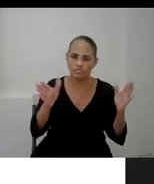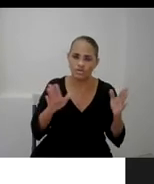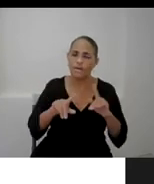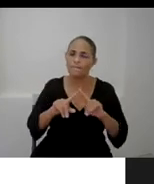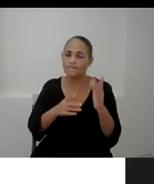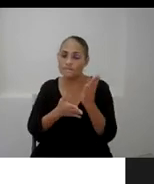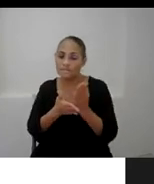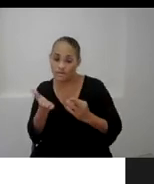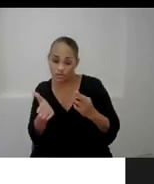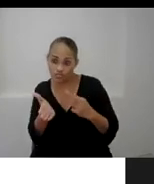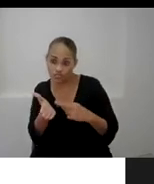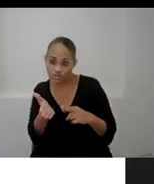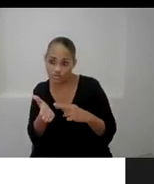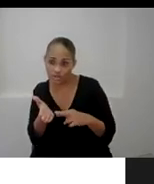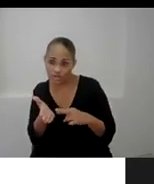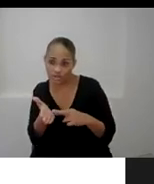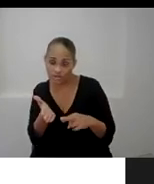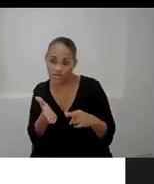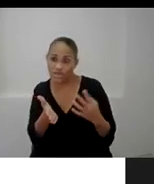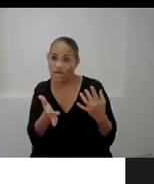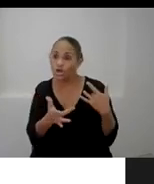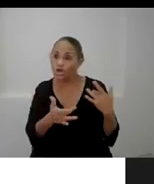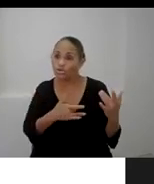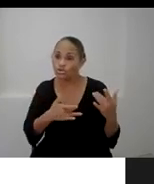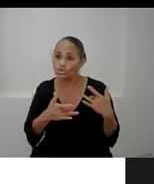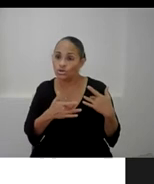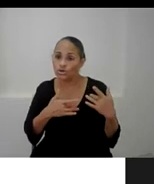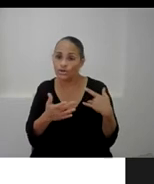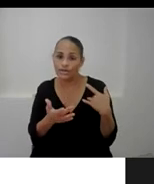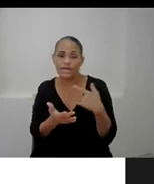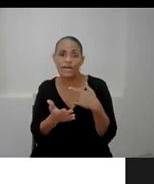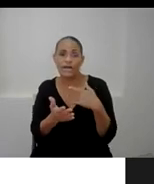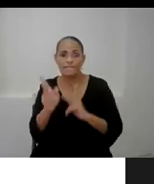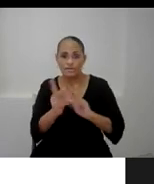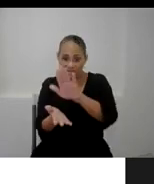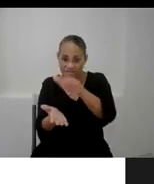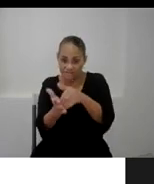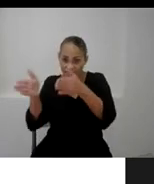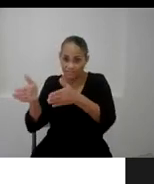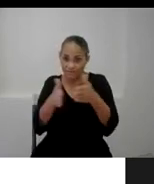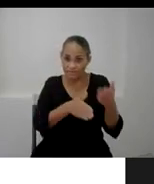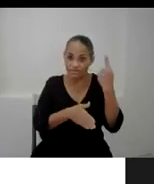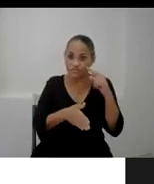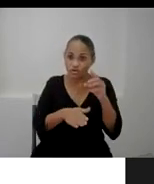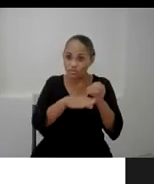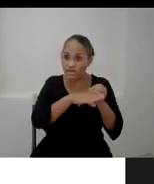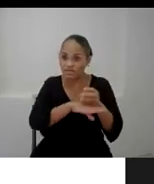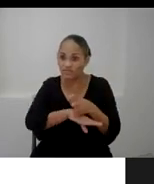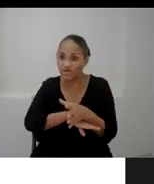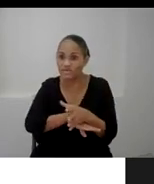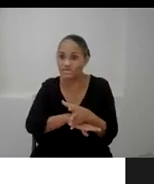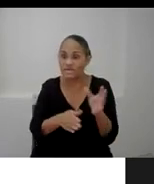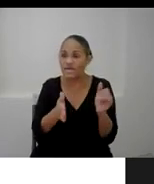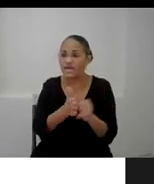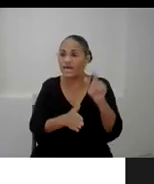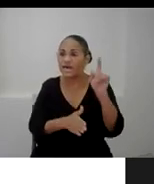the research findings concerning person-centered planning are that for it to be effective, there has to